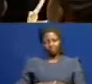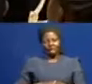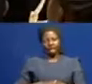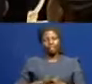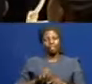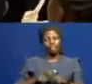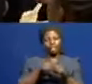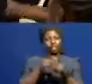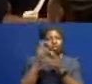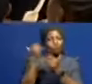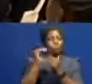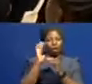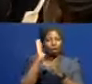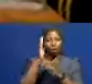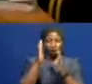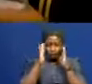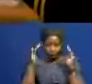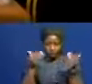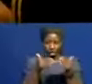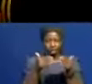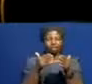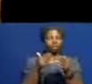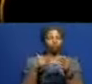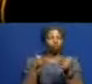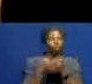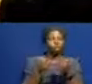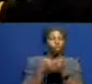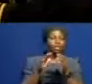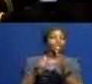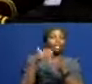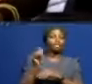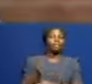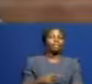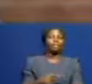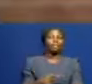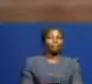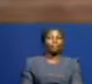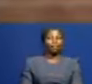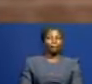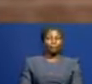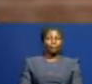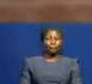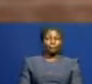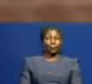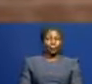Inter-Home Chess Tournament next month. King Orimwangi for Legends Edition.